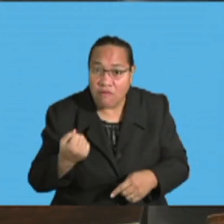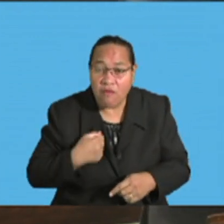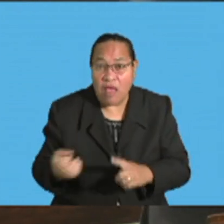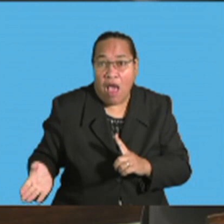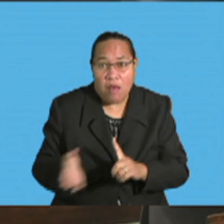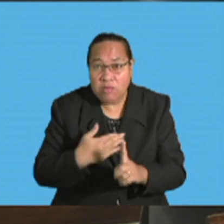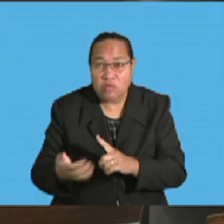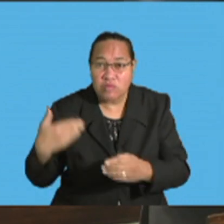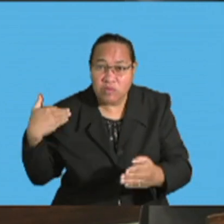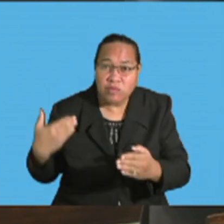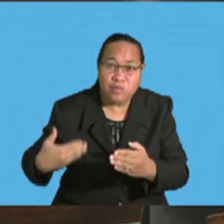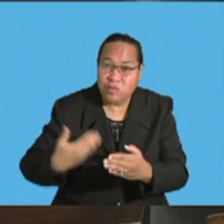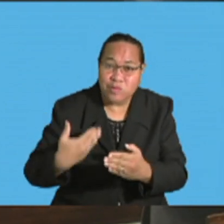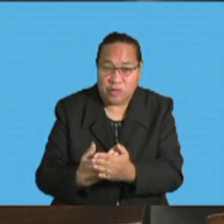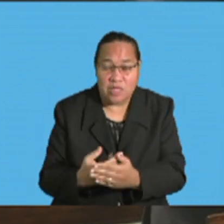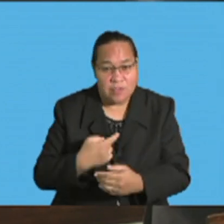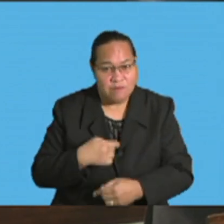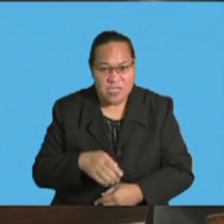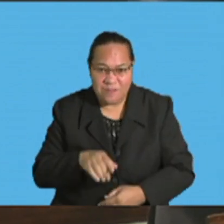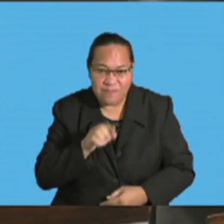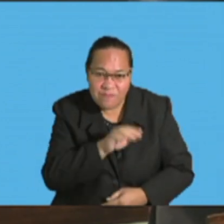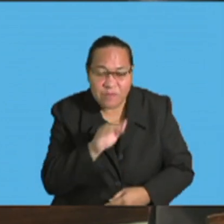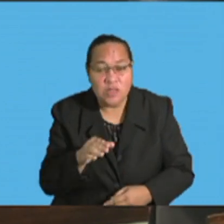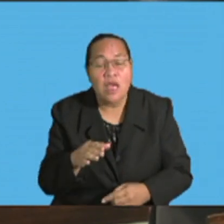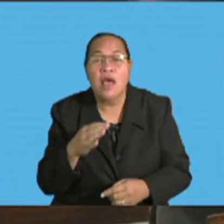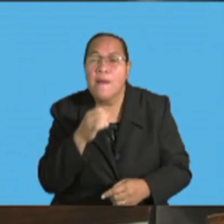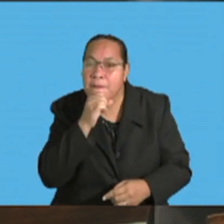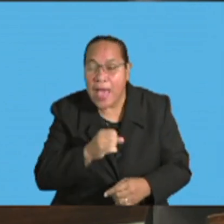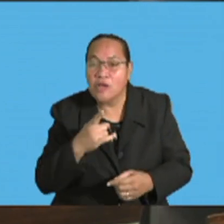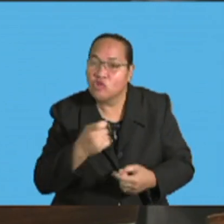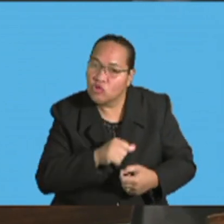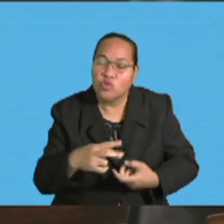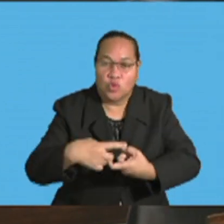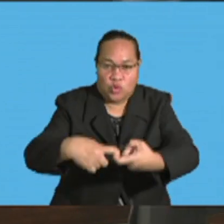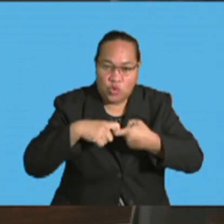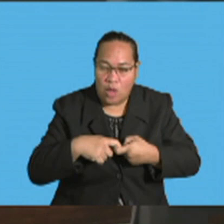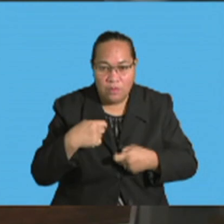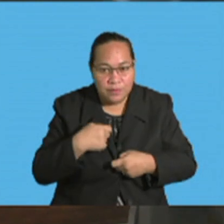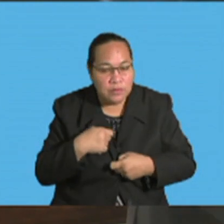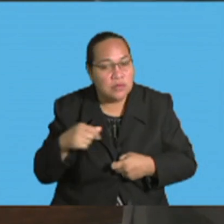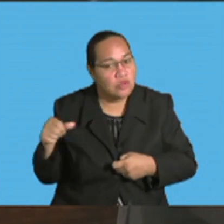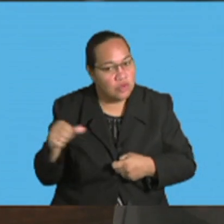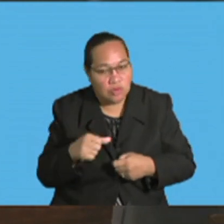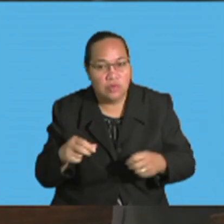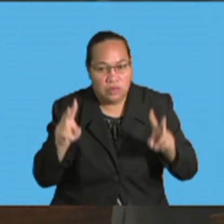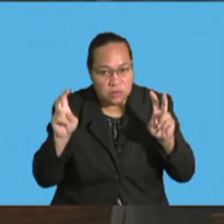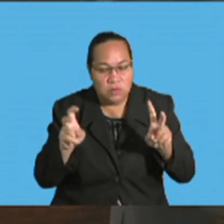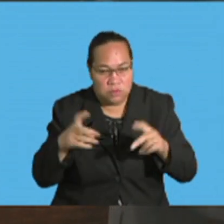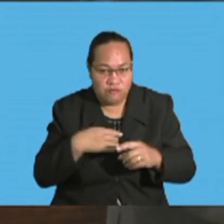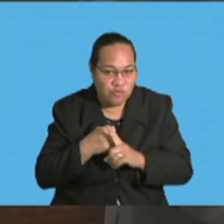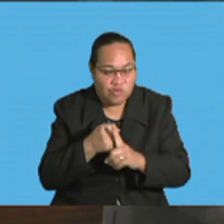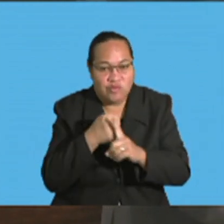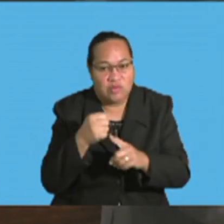abuse. I've demanded that the men of Fiji join me in taking ownership of this issue, because like